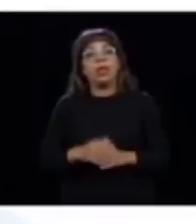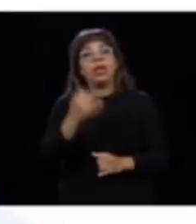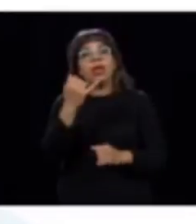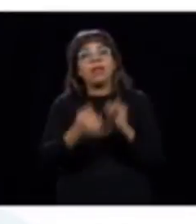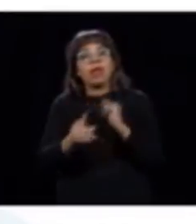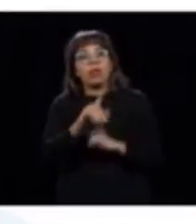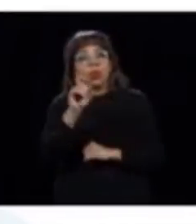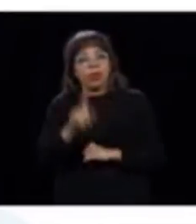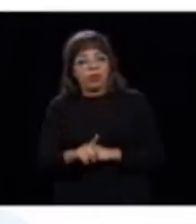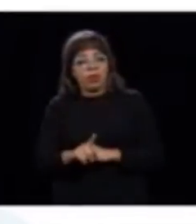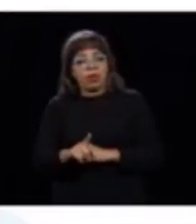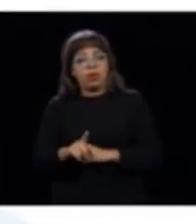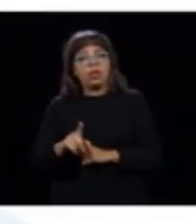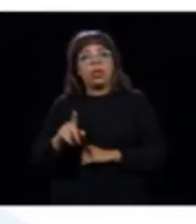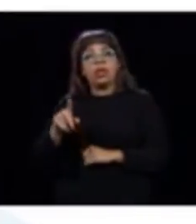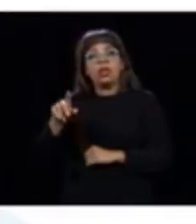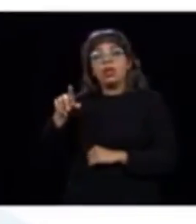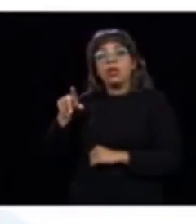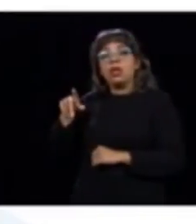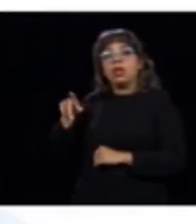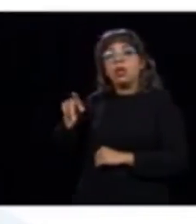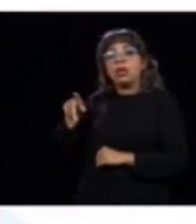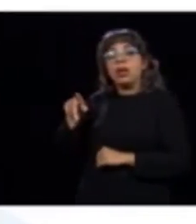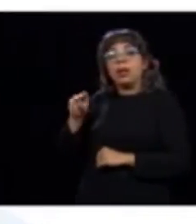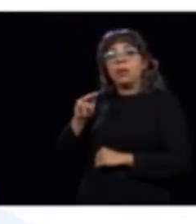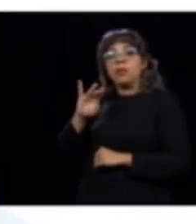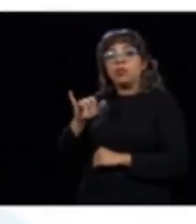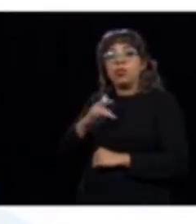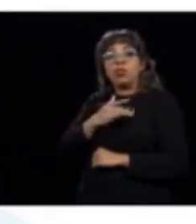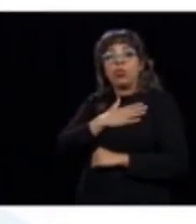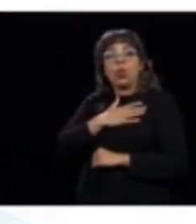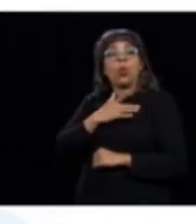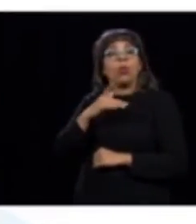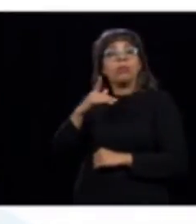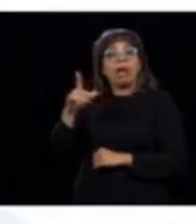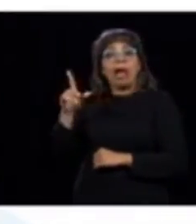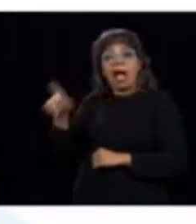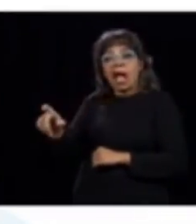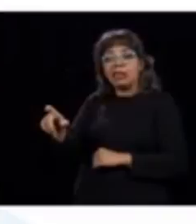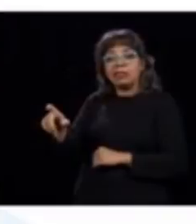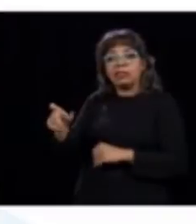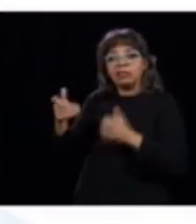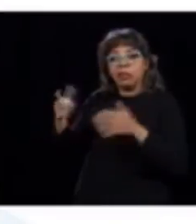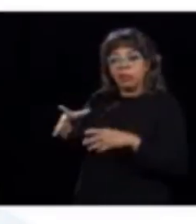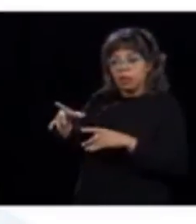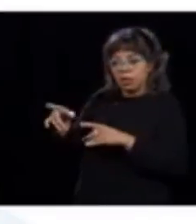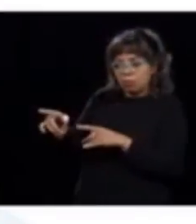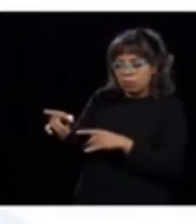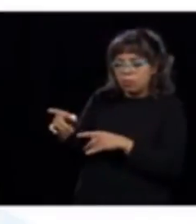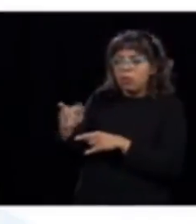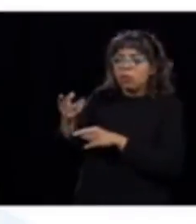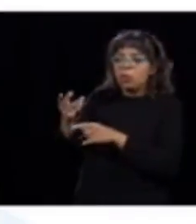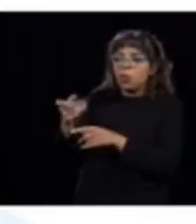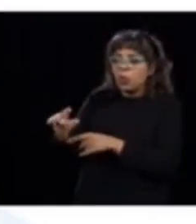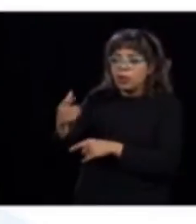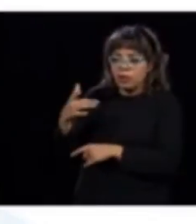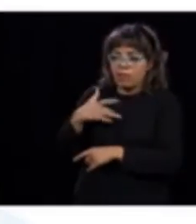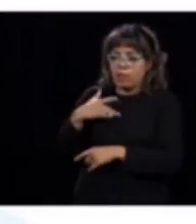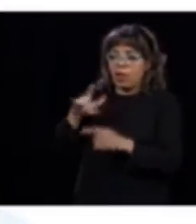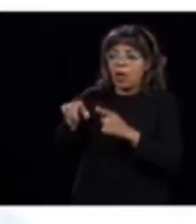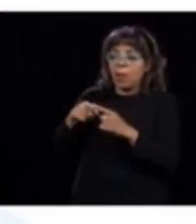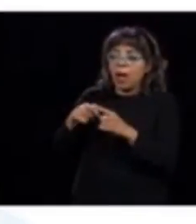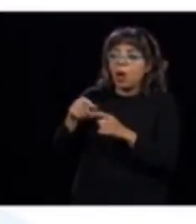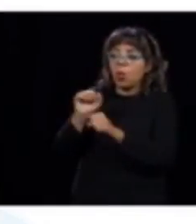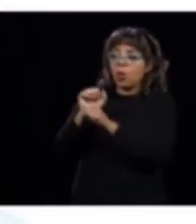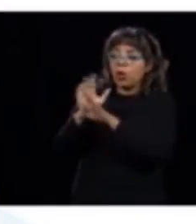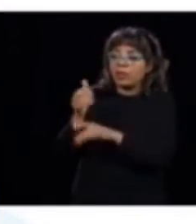Prime Minister Justin Trudeau was also asked this morning about health workers being forced to reuse personal protective